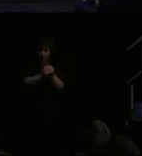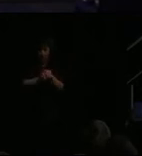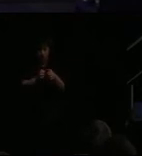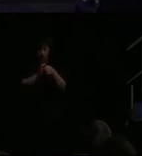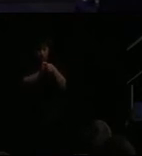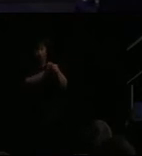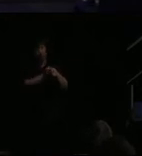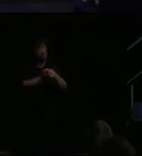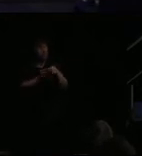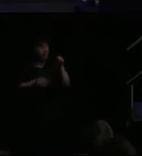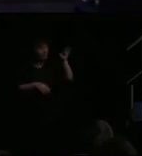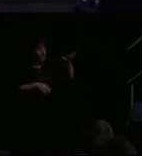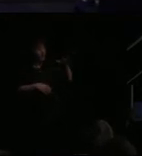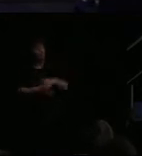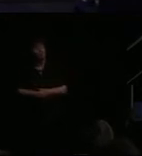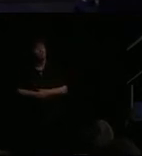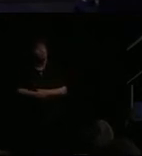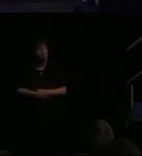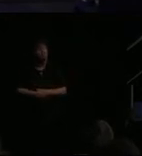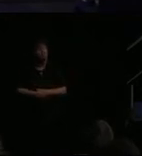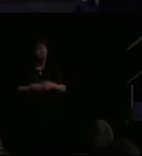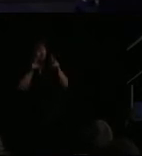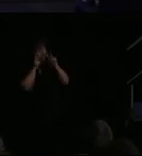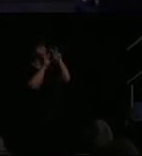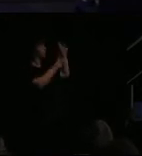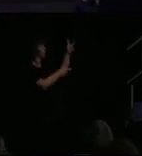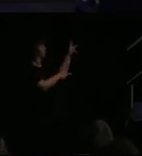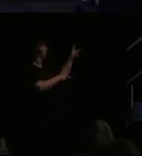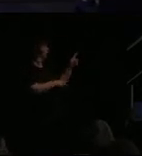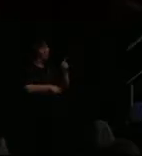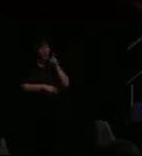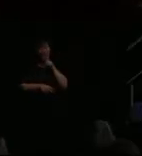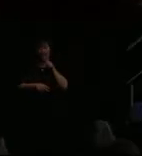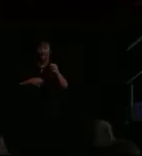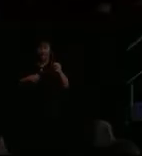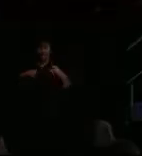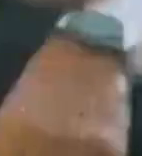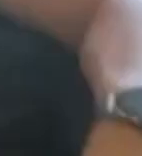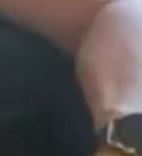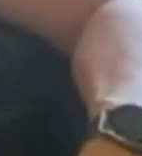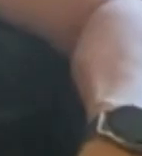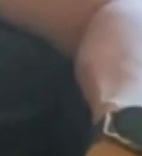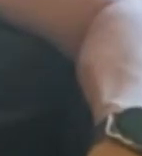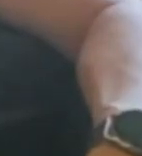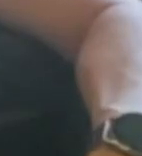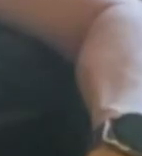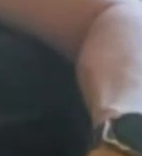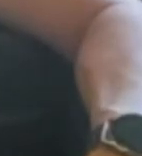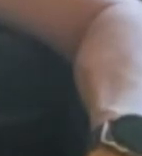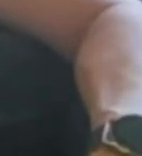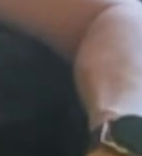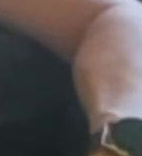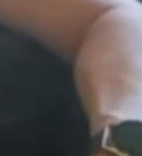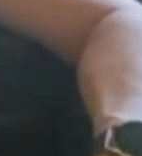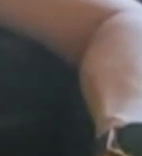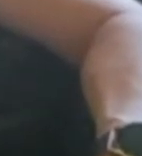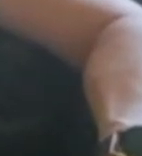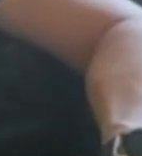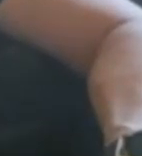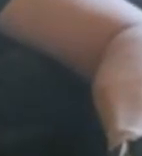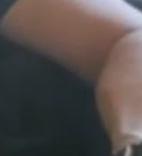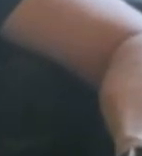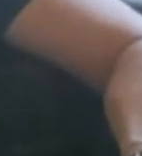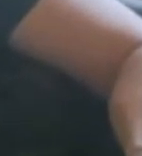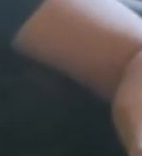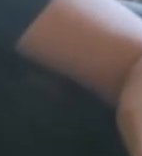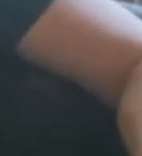partner with out there, and they are amazing. So watch the screen, and ladies, you get ready if you're coming up to the platform. Hello, Life